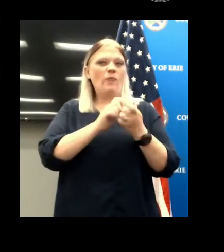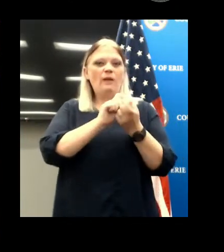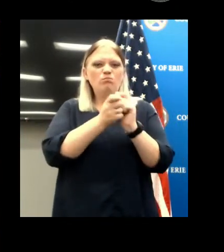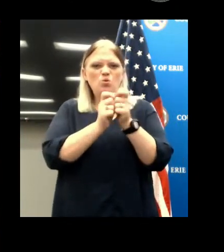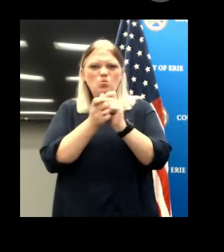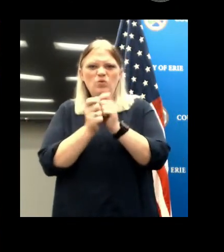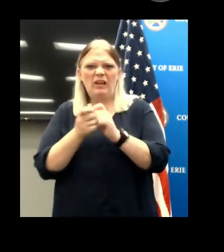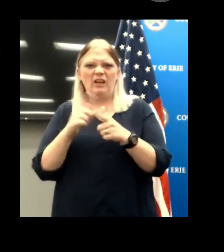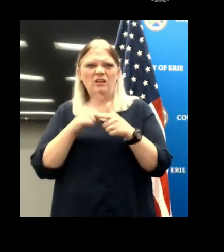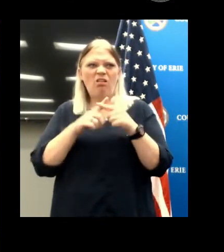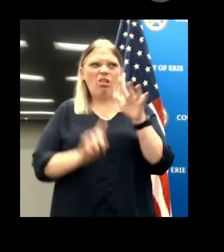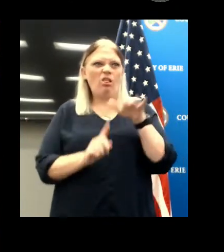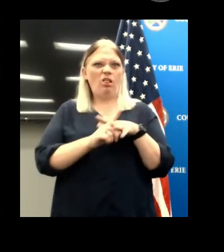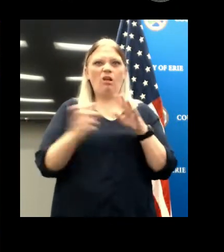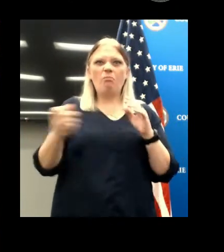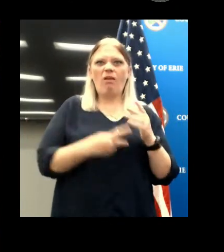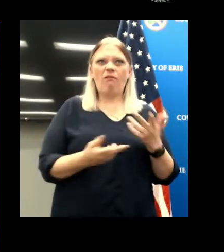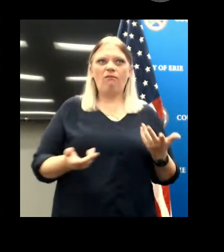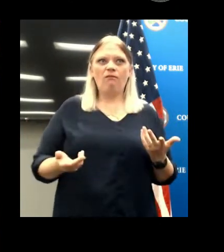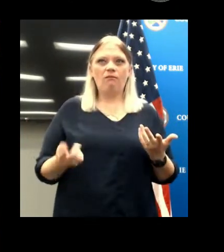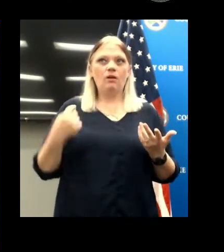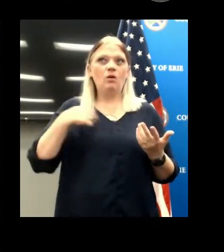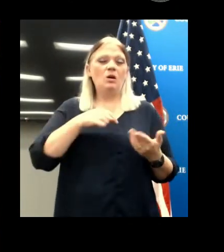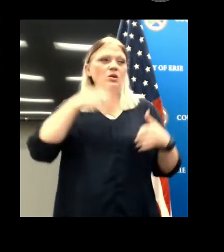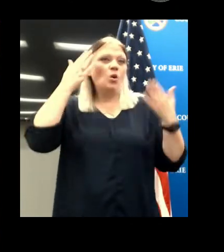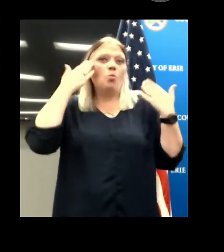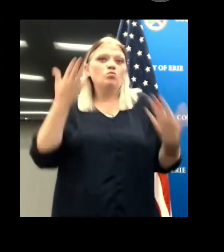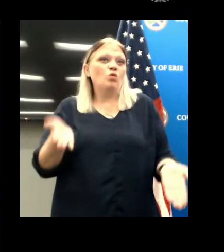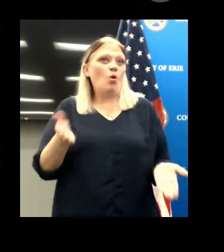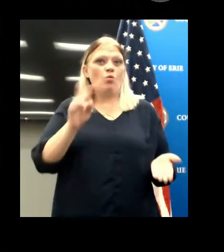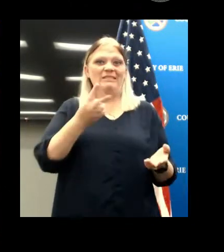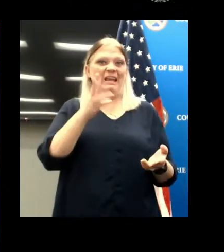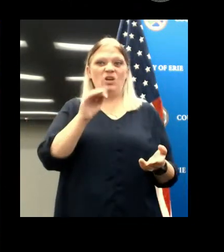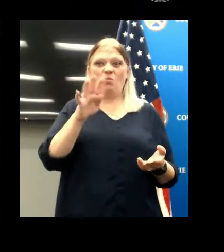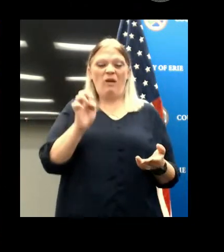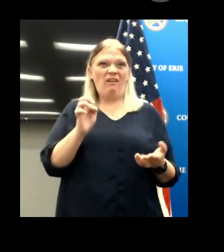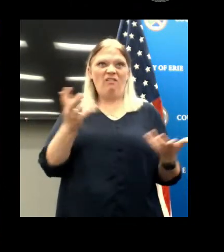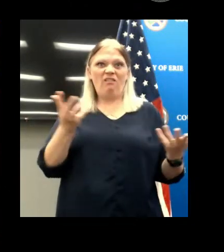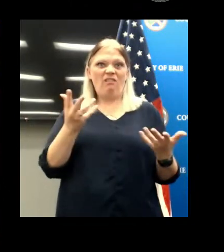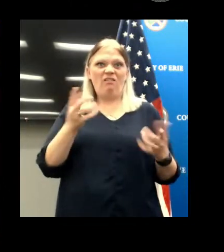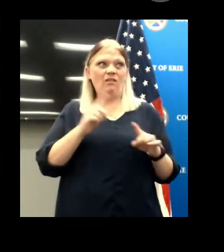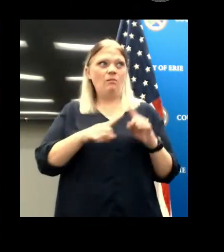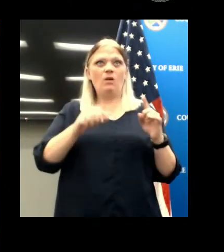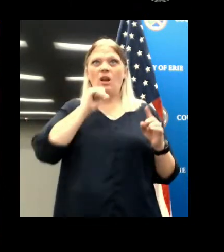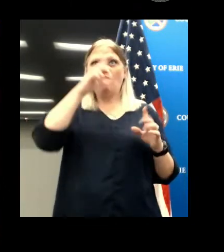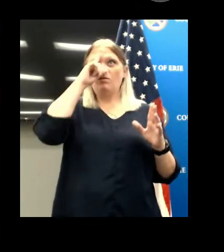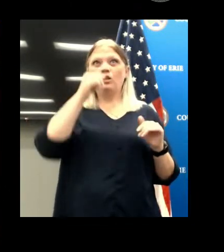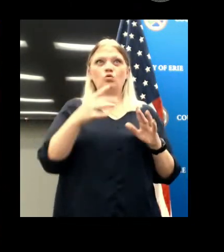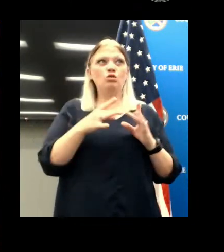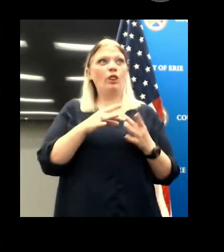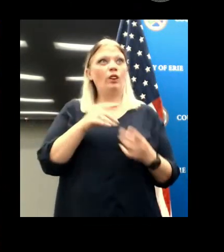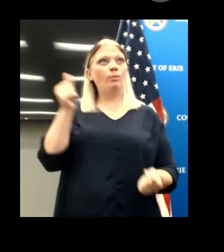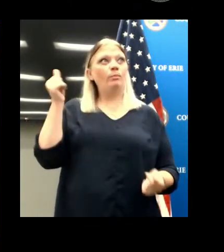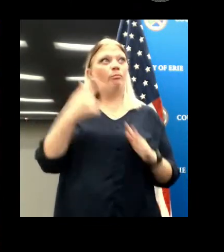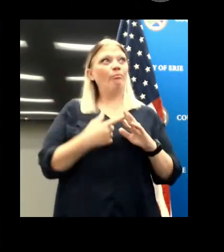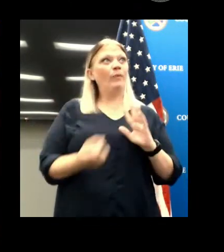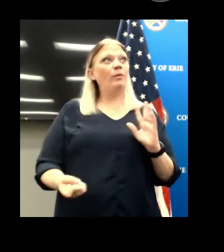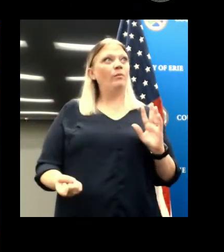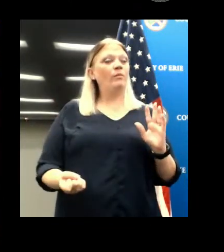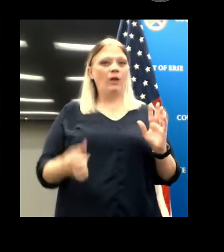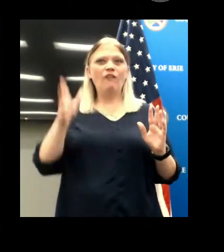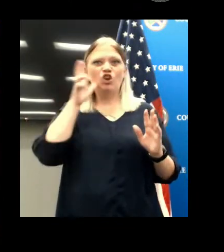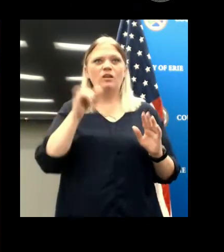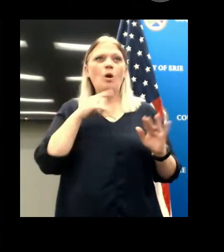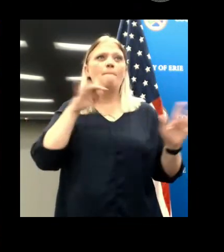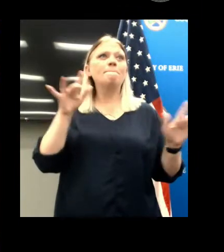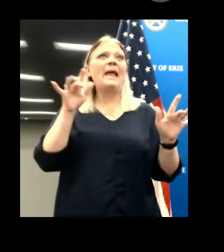back. We don't know what the second wave will be, but I don't just expect it to disappear. We've heard that. It's just going to